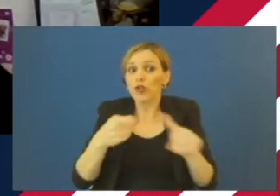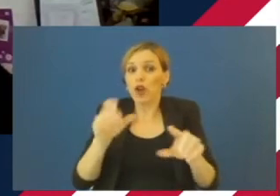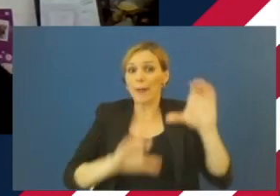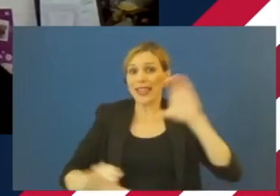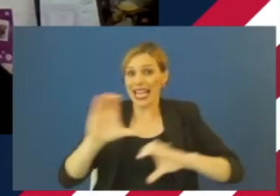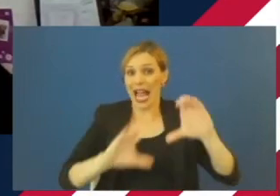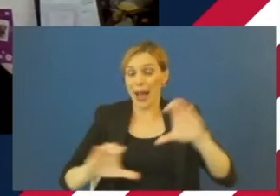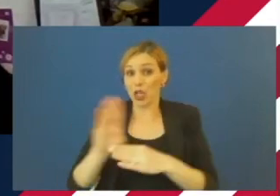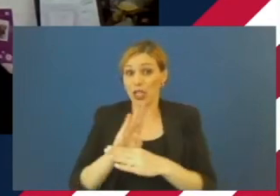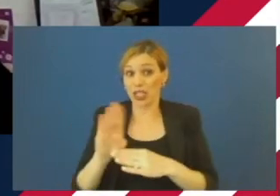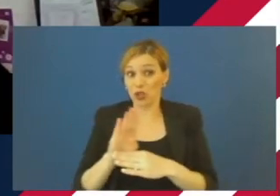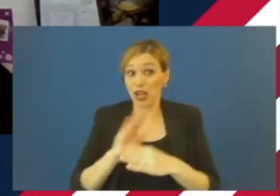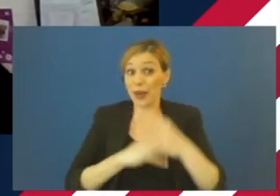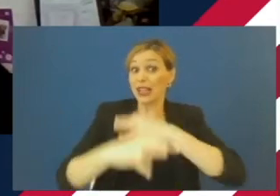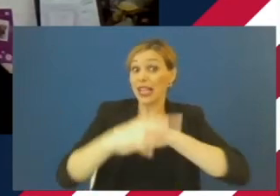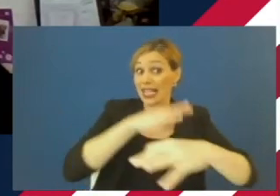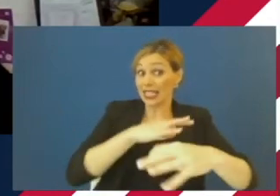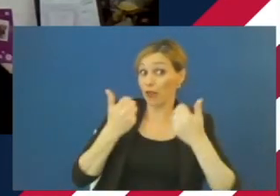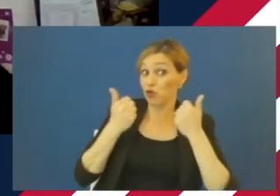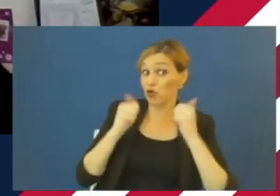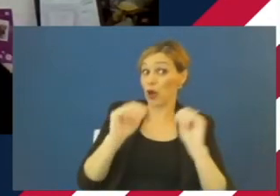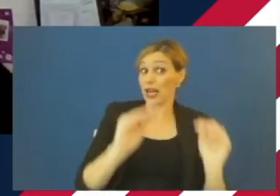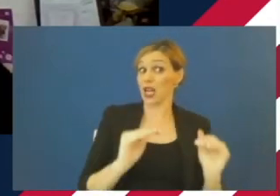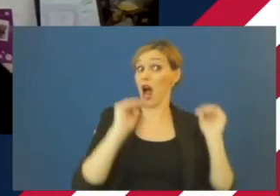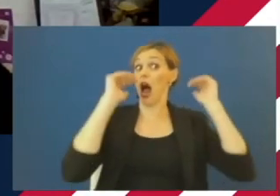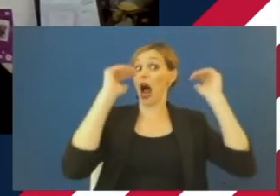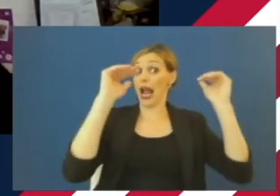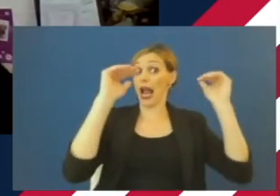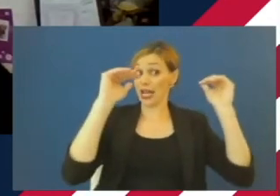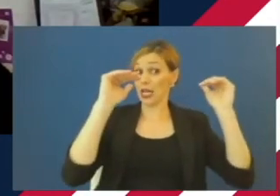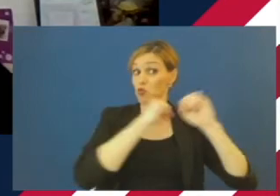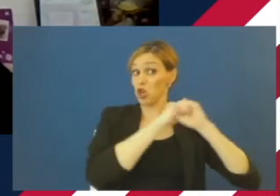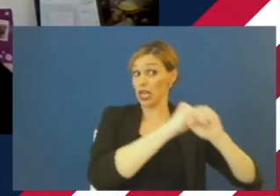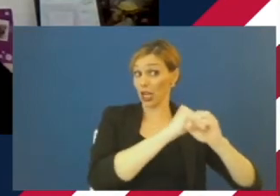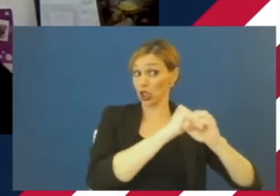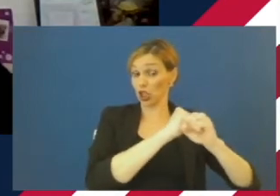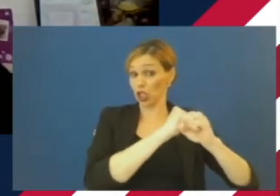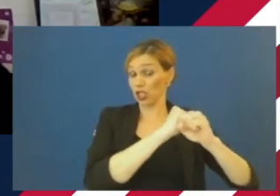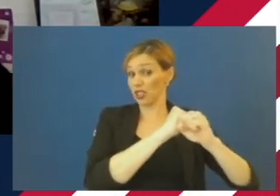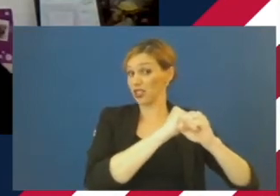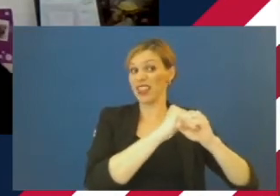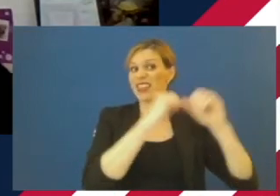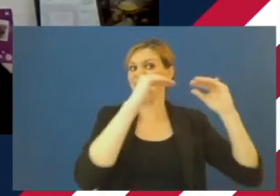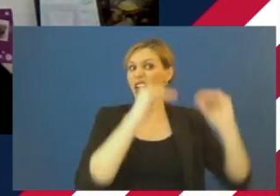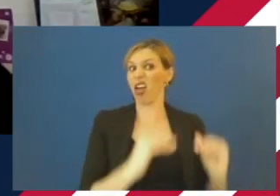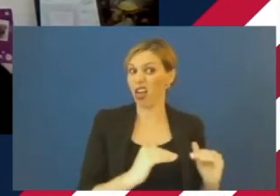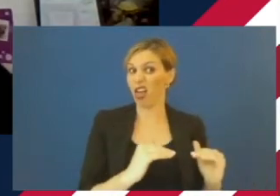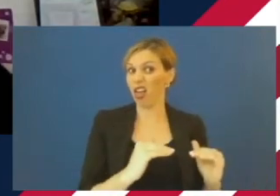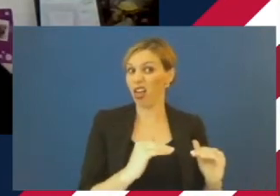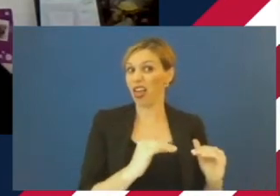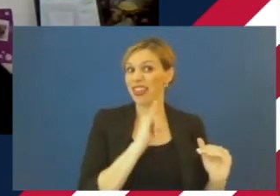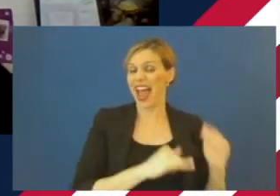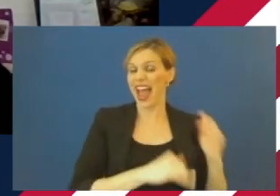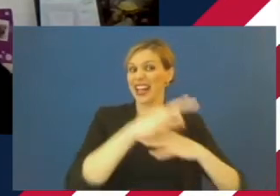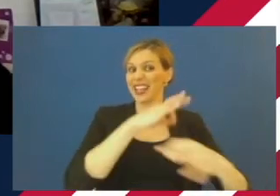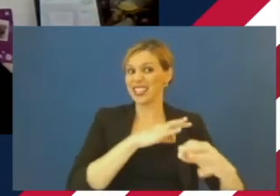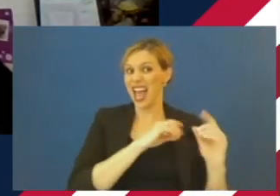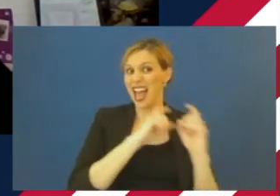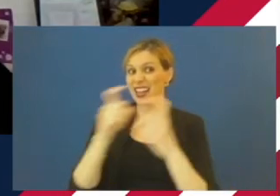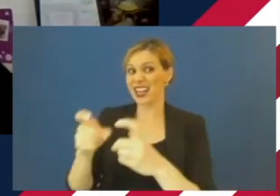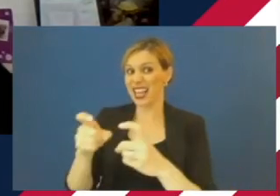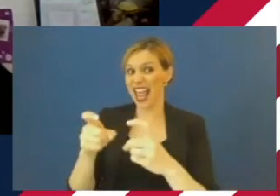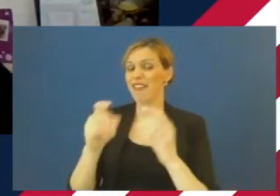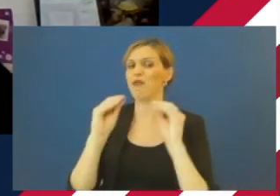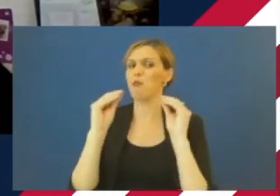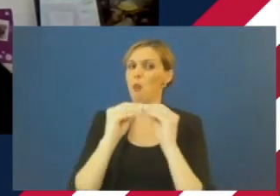enforcement to protect people, EPA chose to limit enforcement of environmental regulations and gave companies more flexibility to self-regulate.